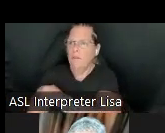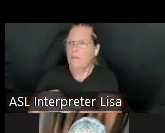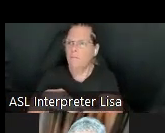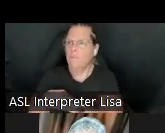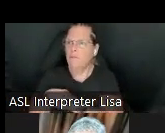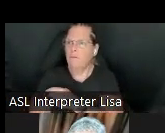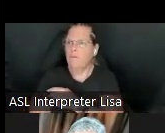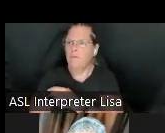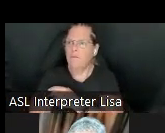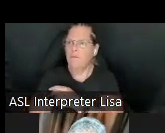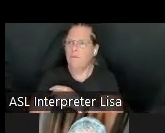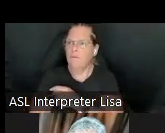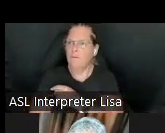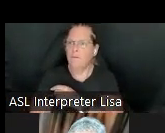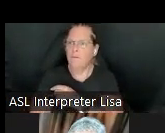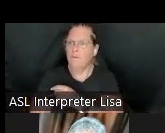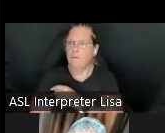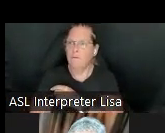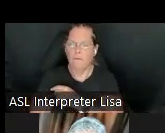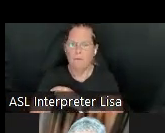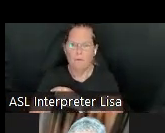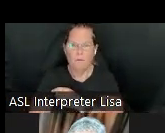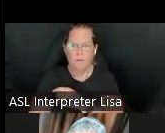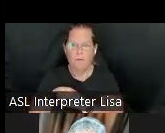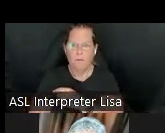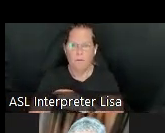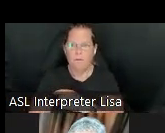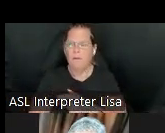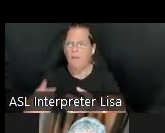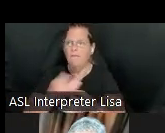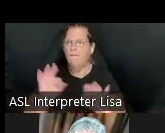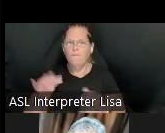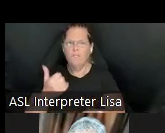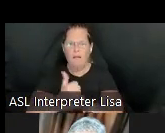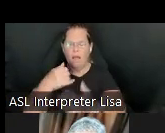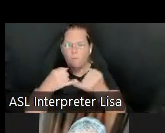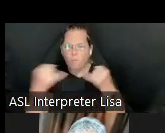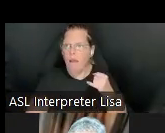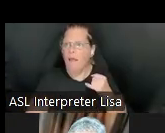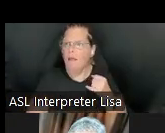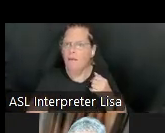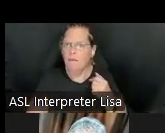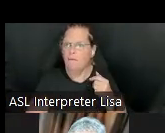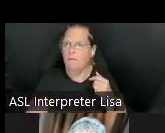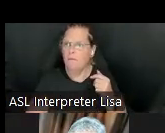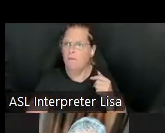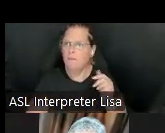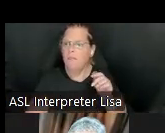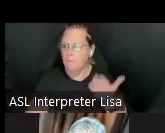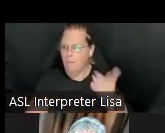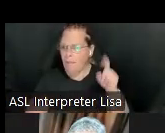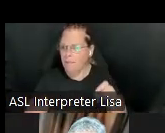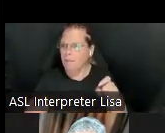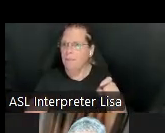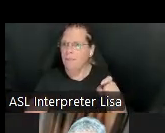of the cases, when people are calling our free helpline or our care management program, they may need assistance